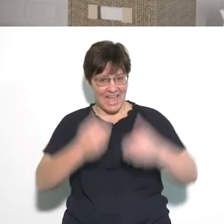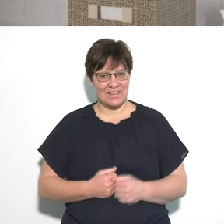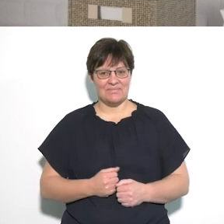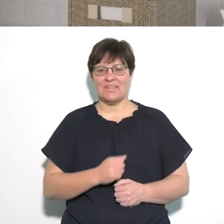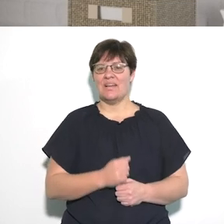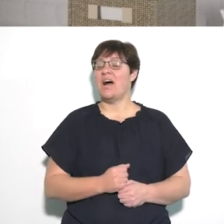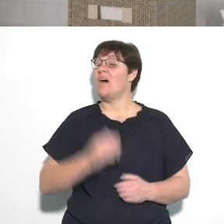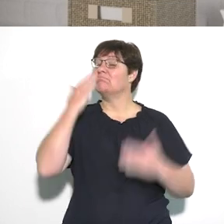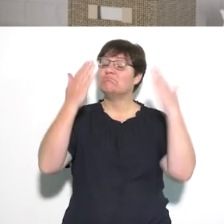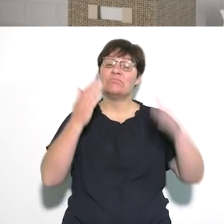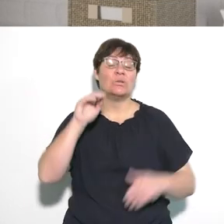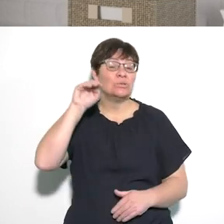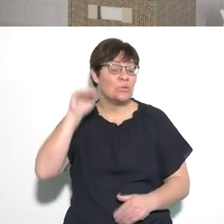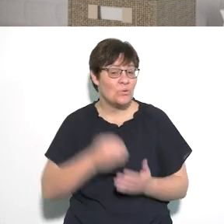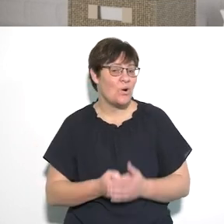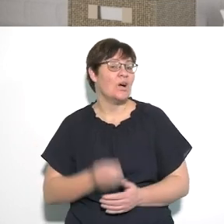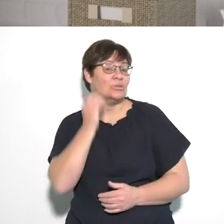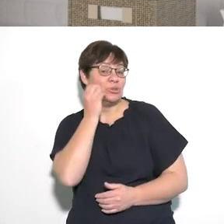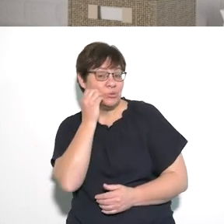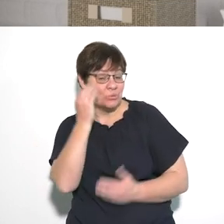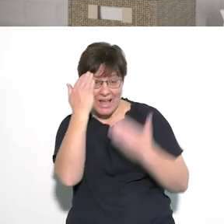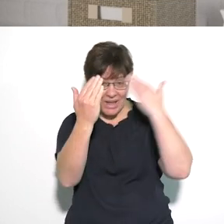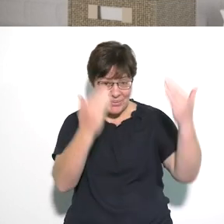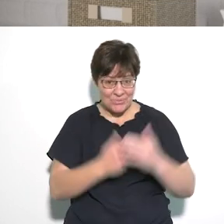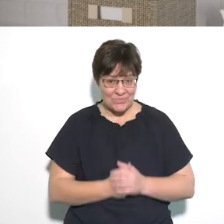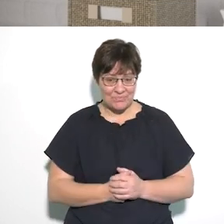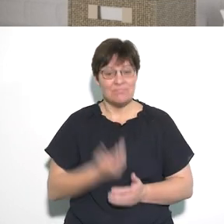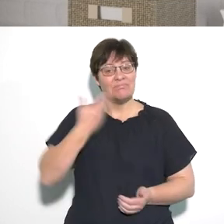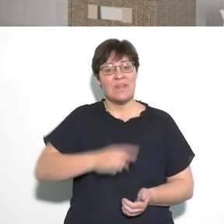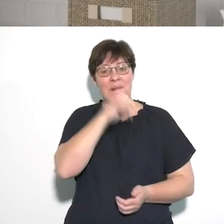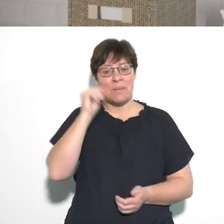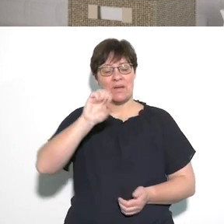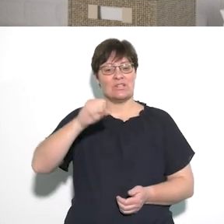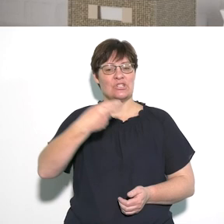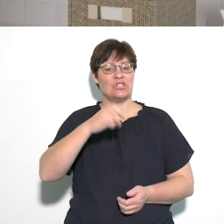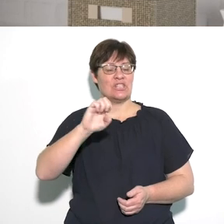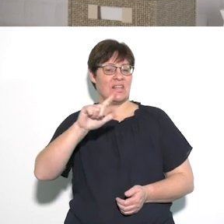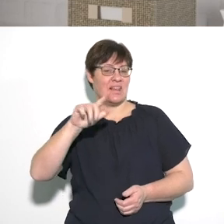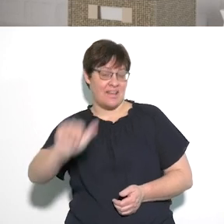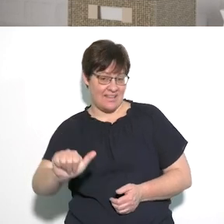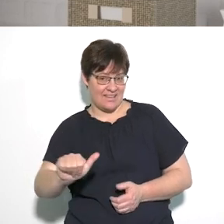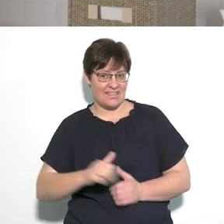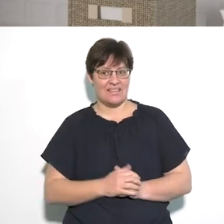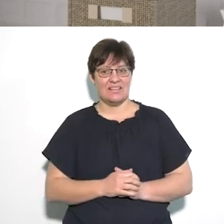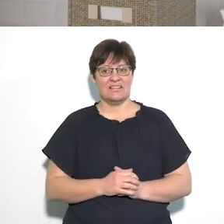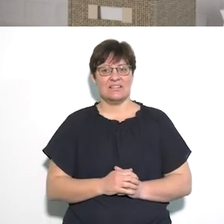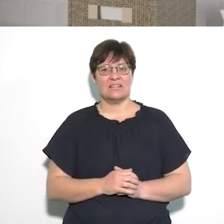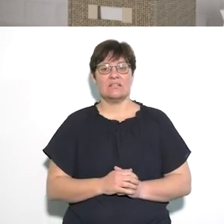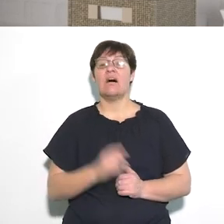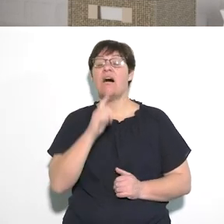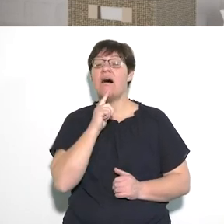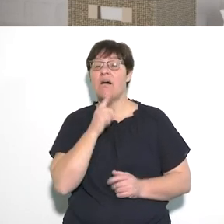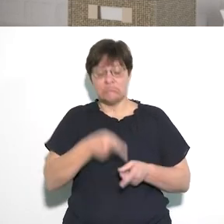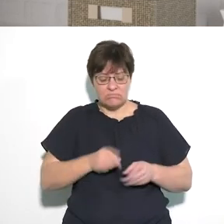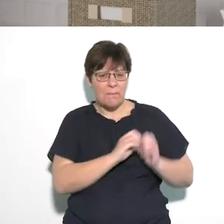Hi, Sani Bonani, Dumelang. My name is Sheila Werner. The item I'm